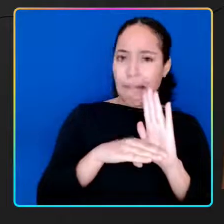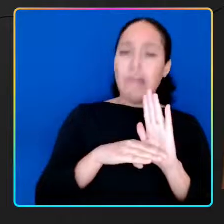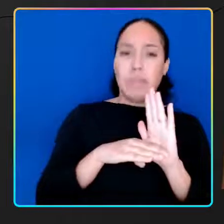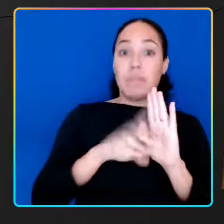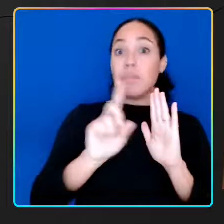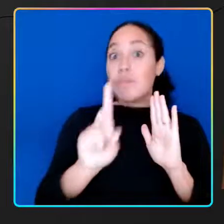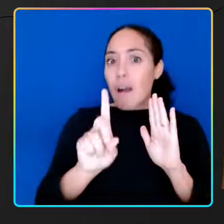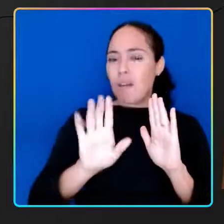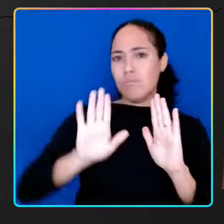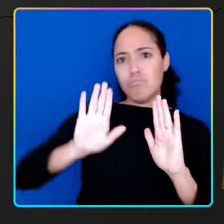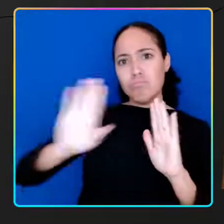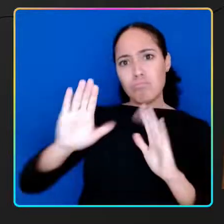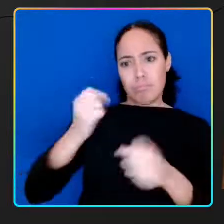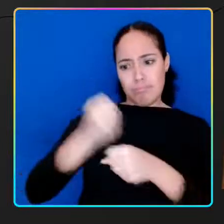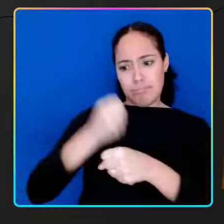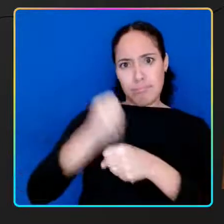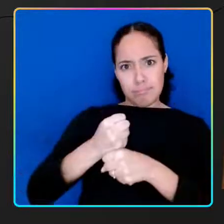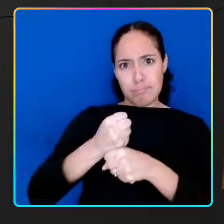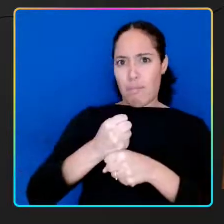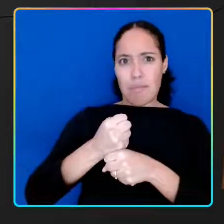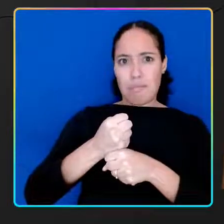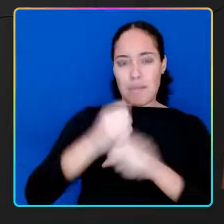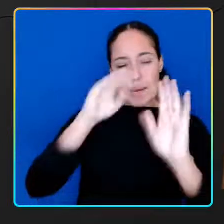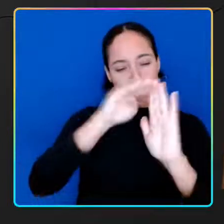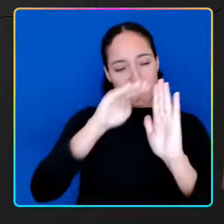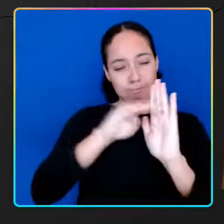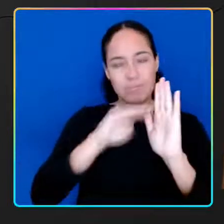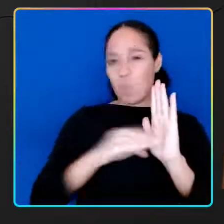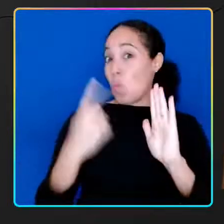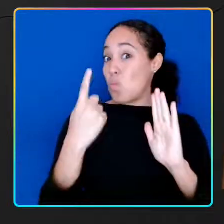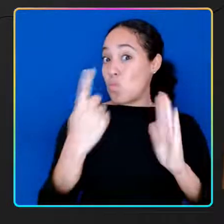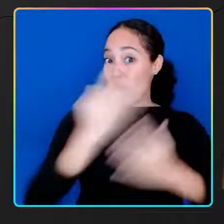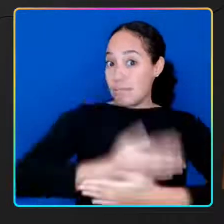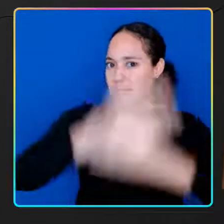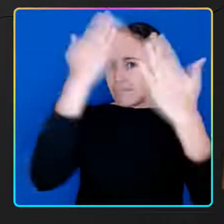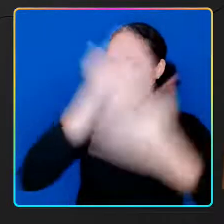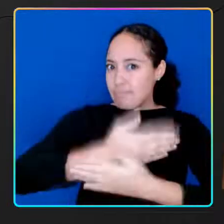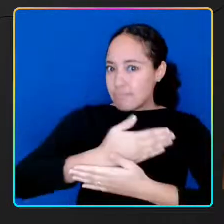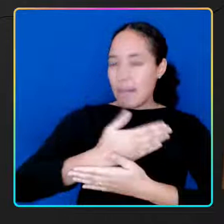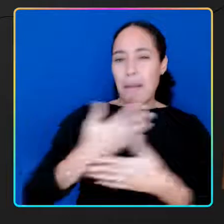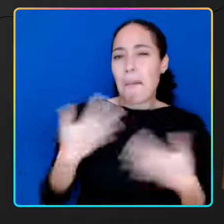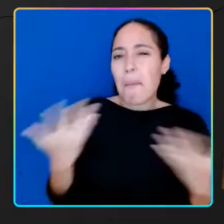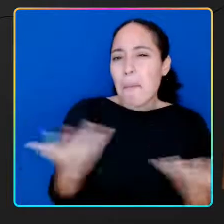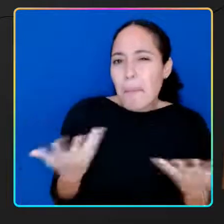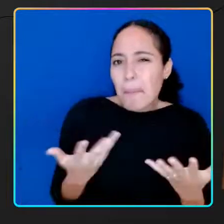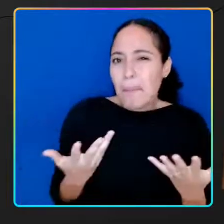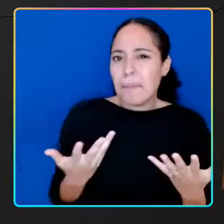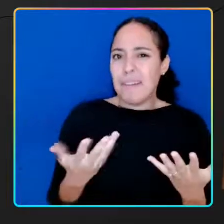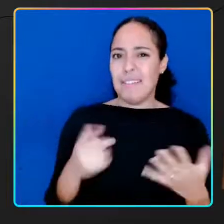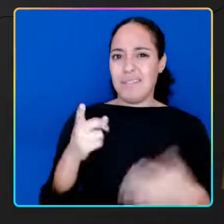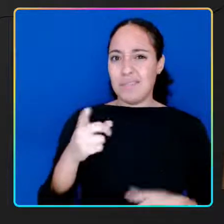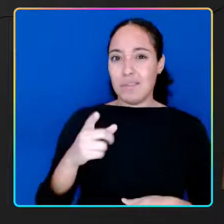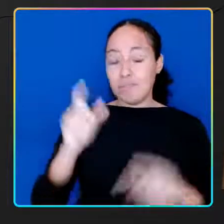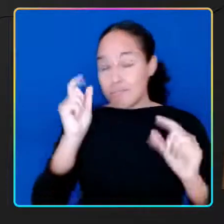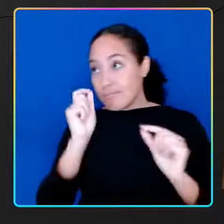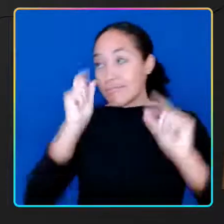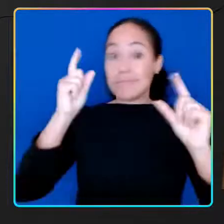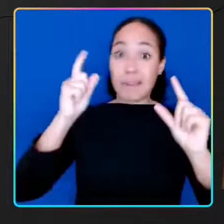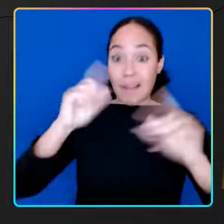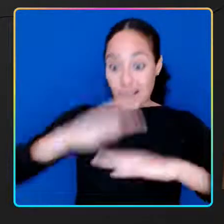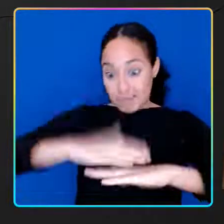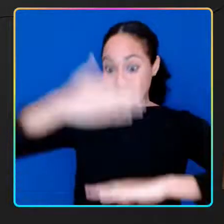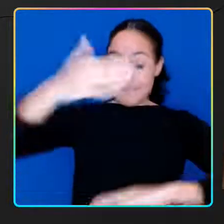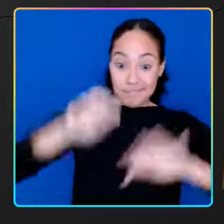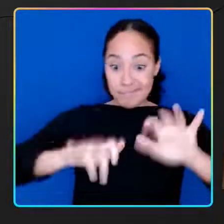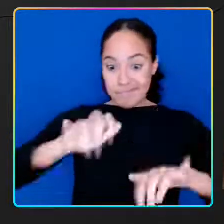can you describe to us, what does an average day in Matthew's life look like when he logs onto his laptop in the morning? What do you get up